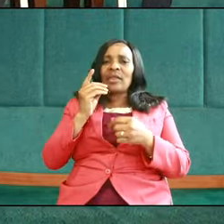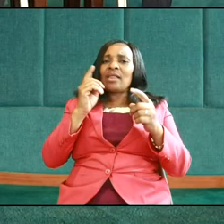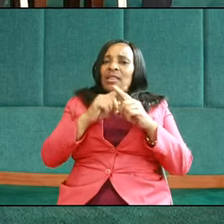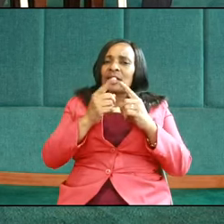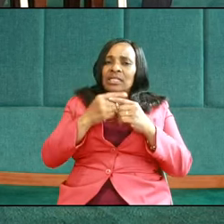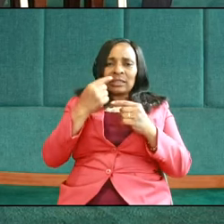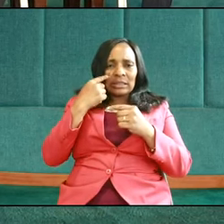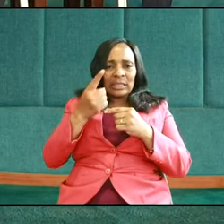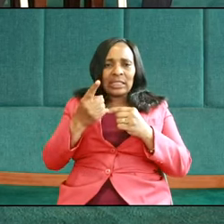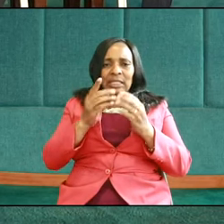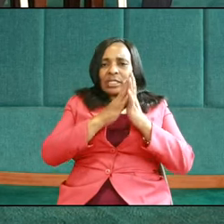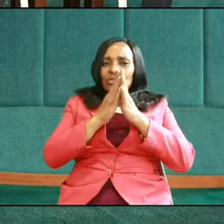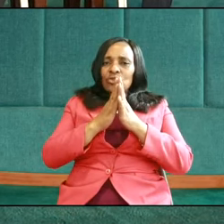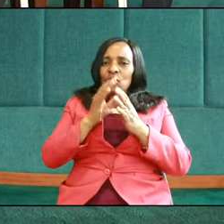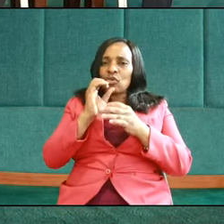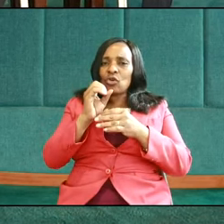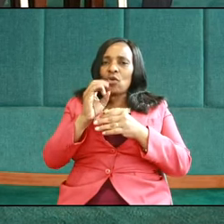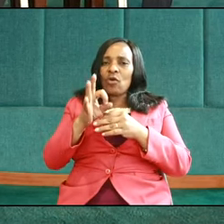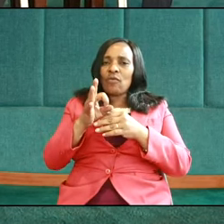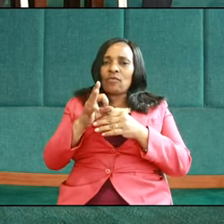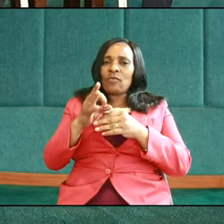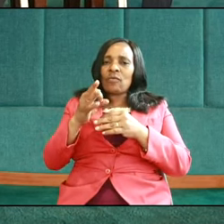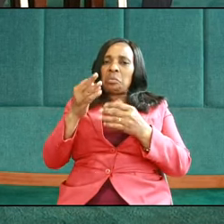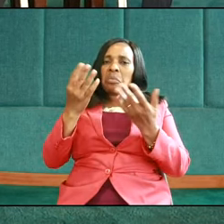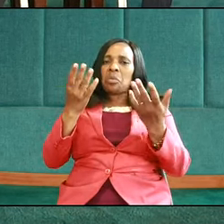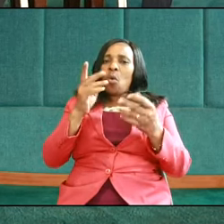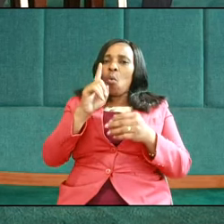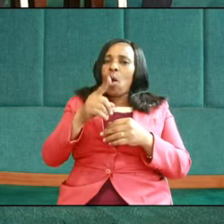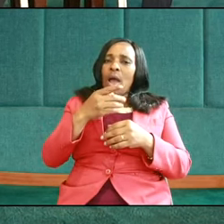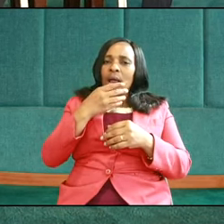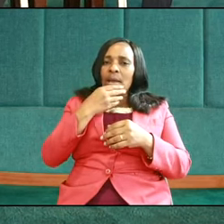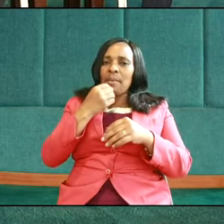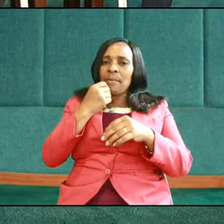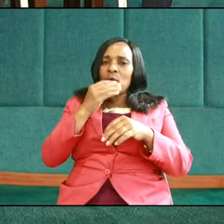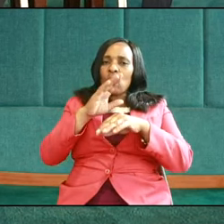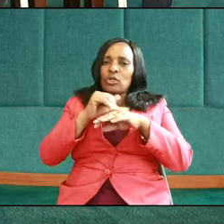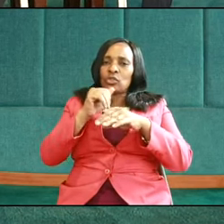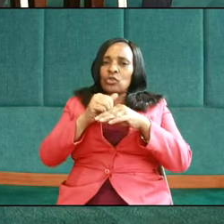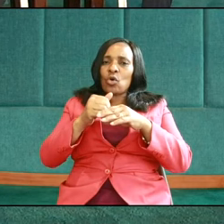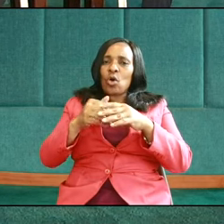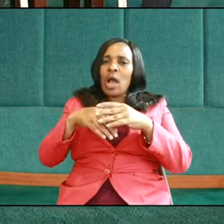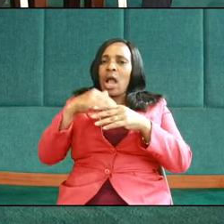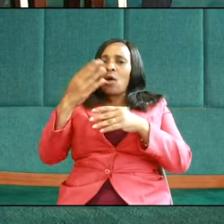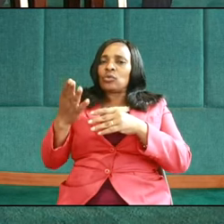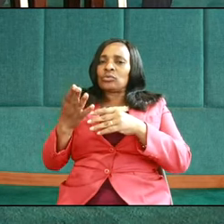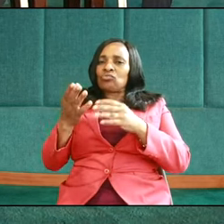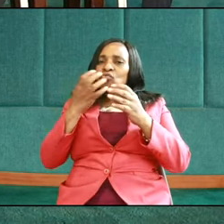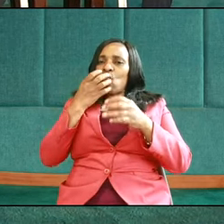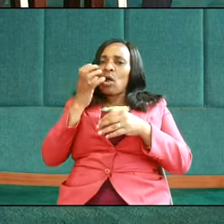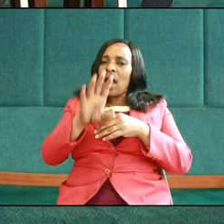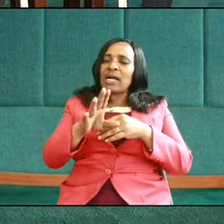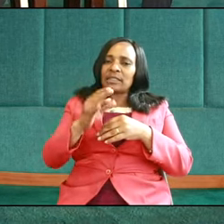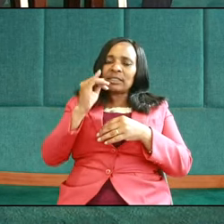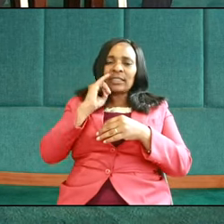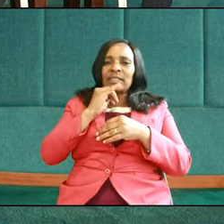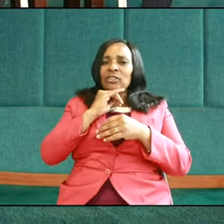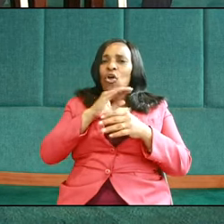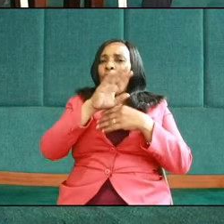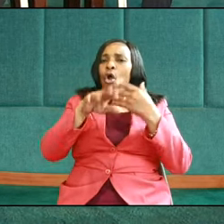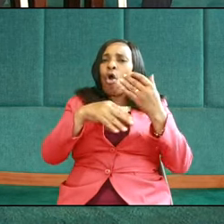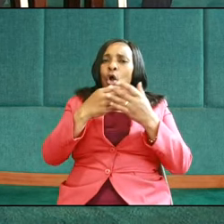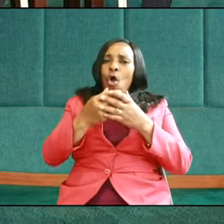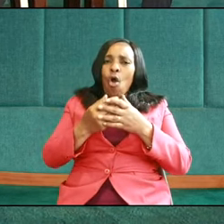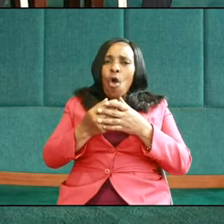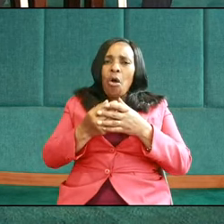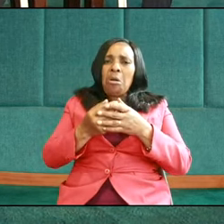of Balaam where mm-hmm. He's being called out to go and curse the Israelites. But really, all that comes out of his mouth